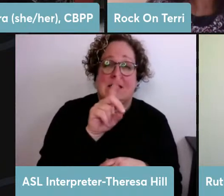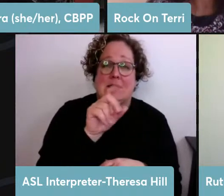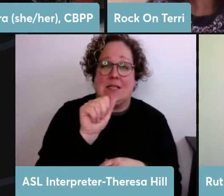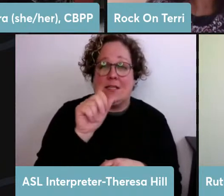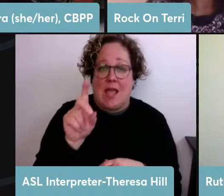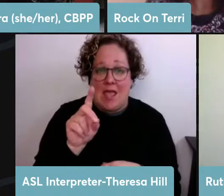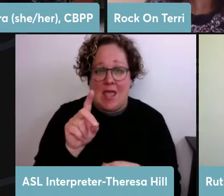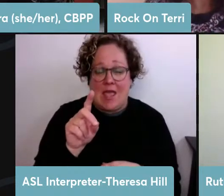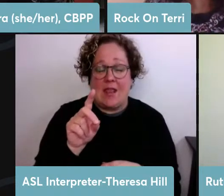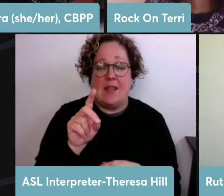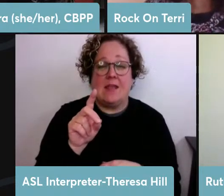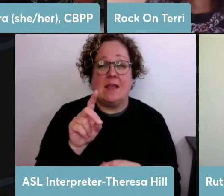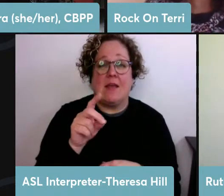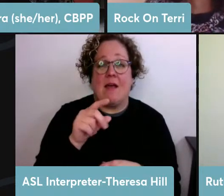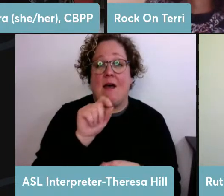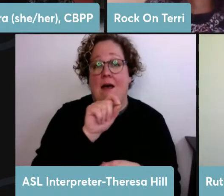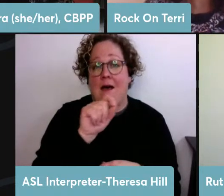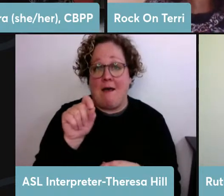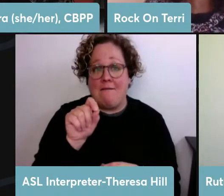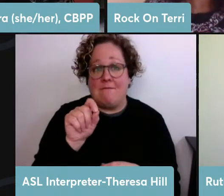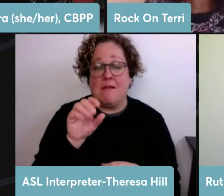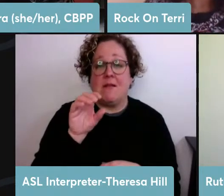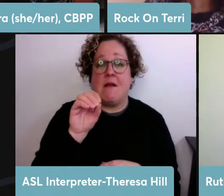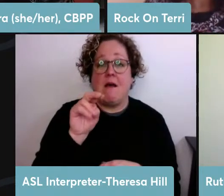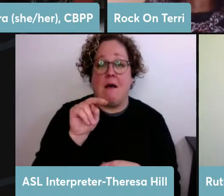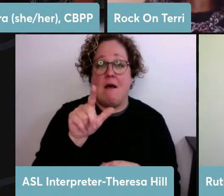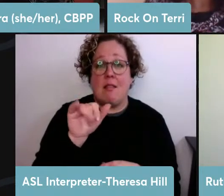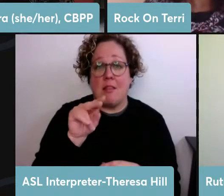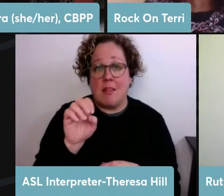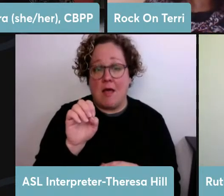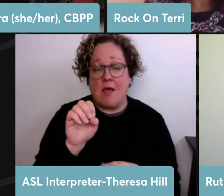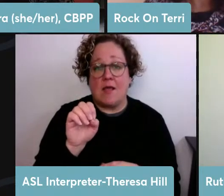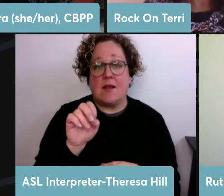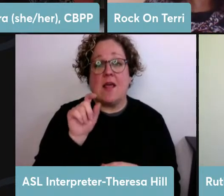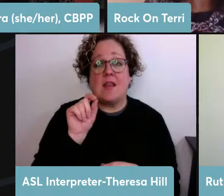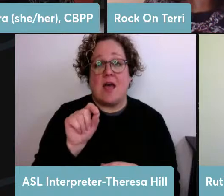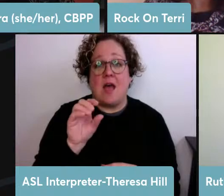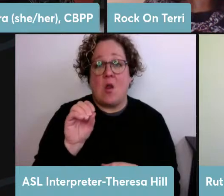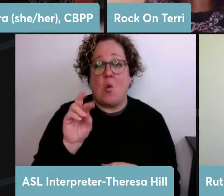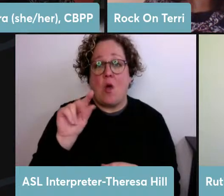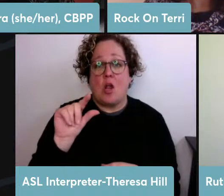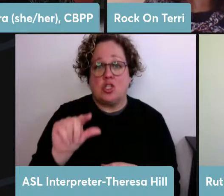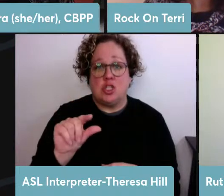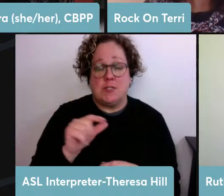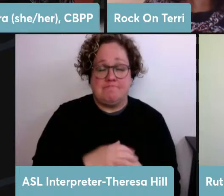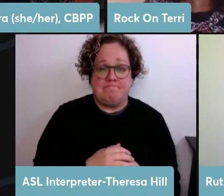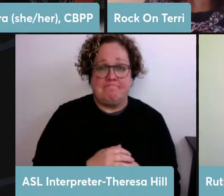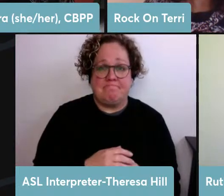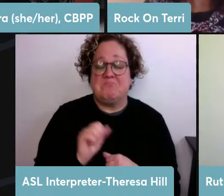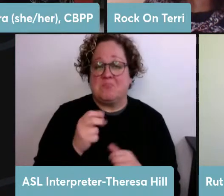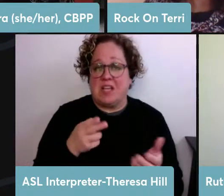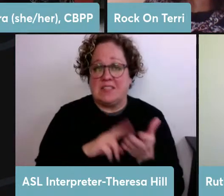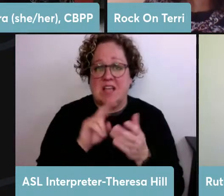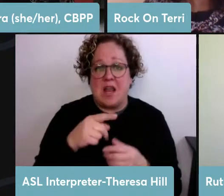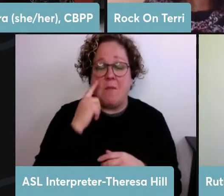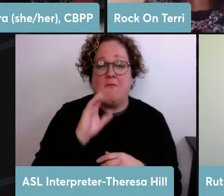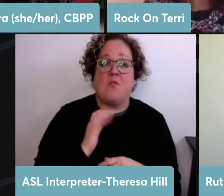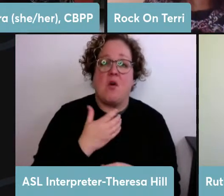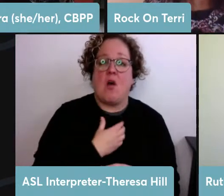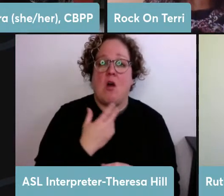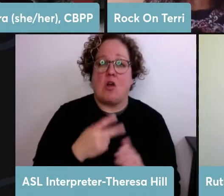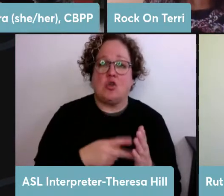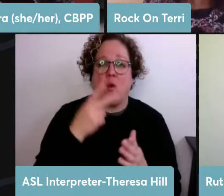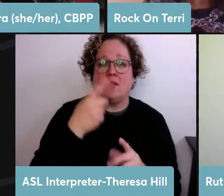cdad-online.org. You can sign up for our twice a